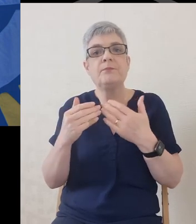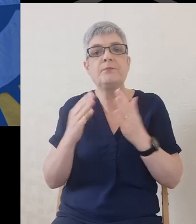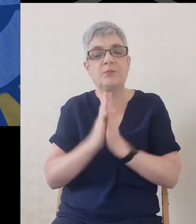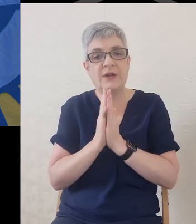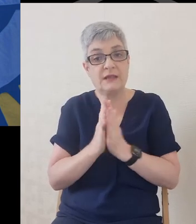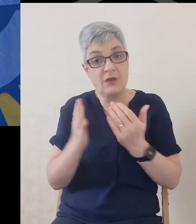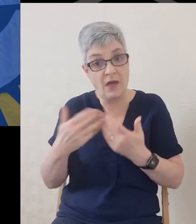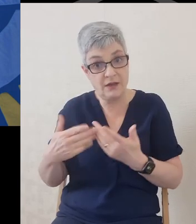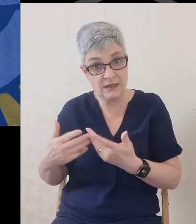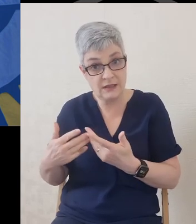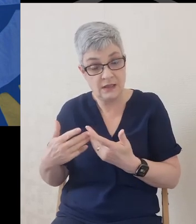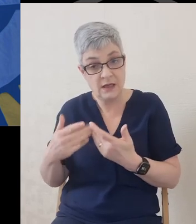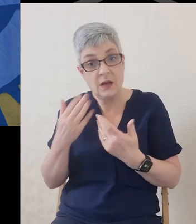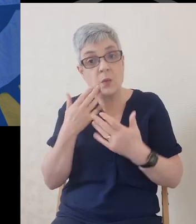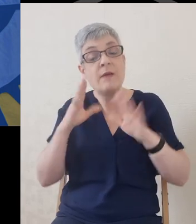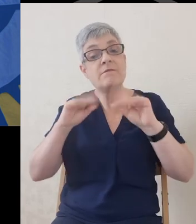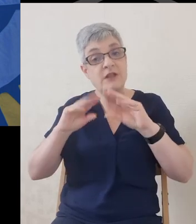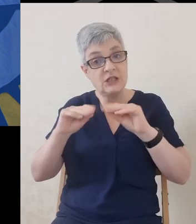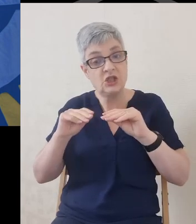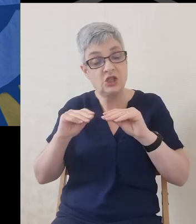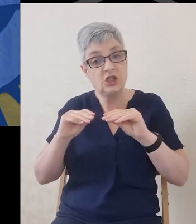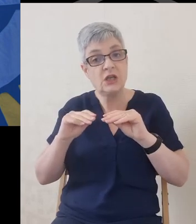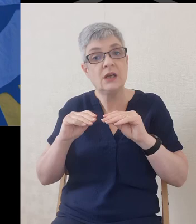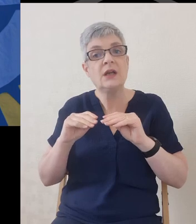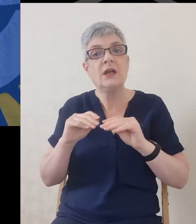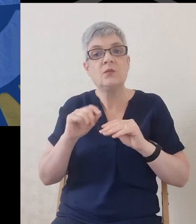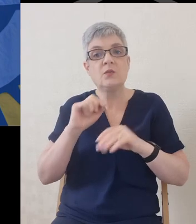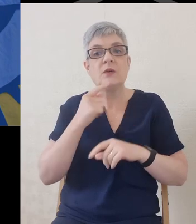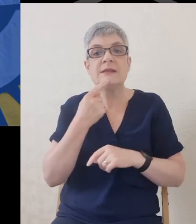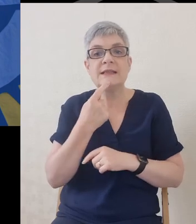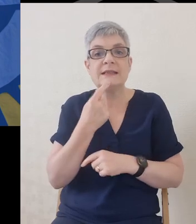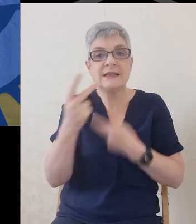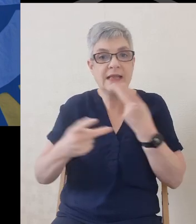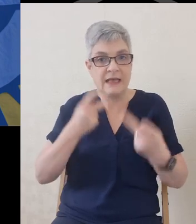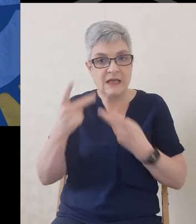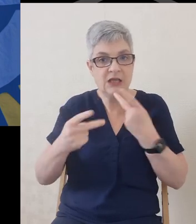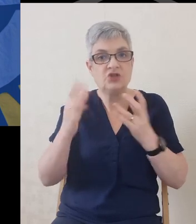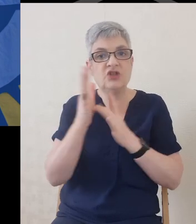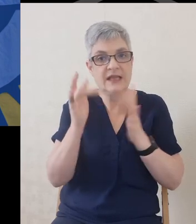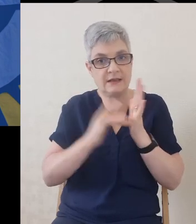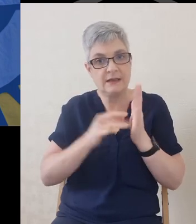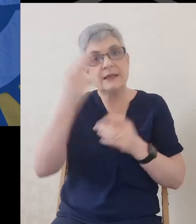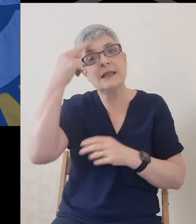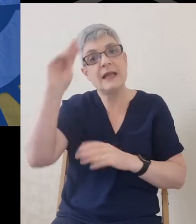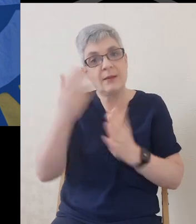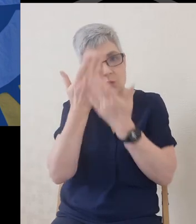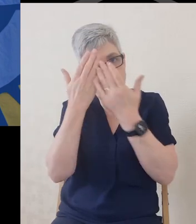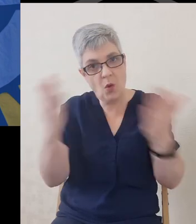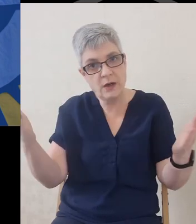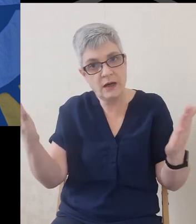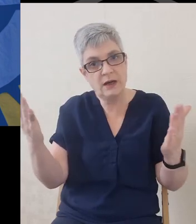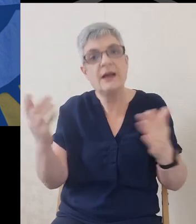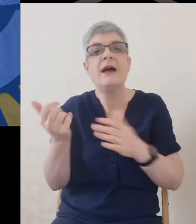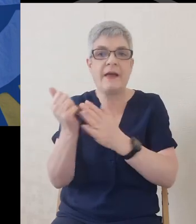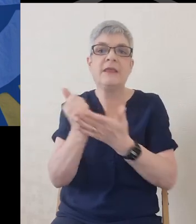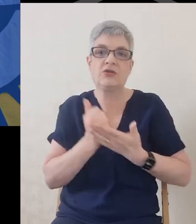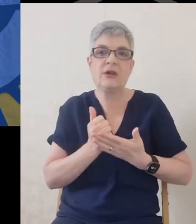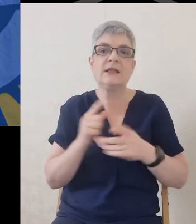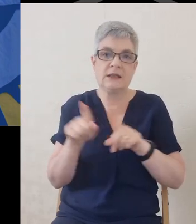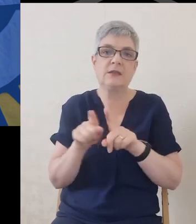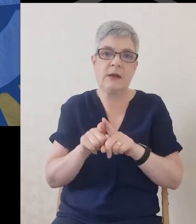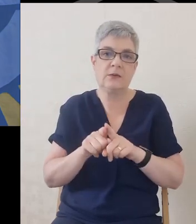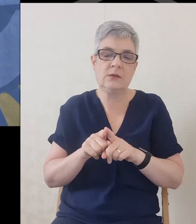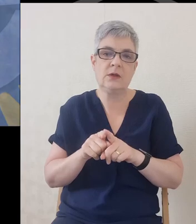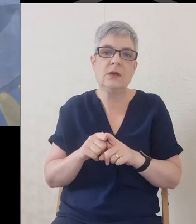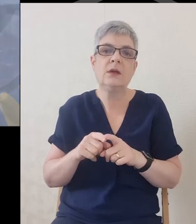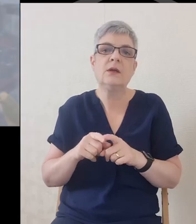And after David has led us in our prayers, we finish our service with Jesus is the name we honor and the grace that we share together. God